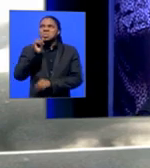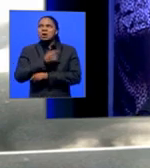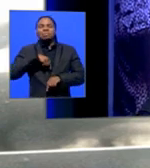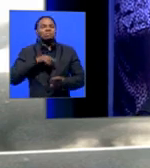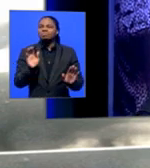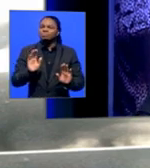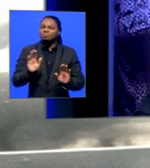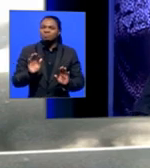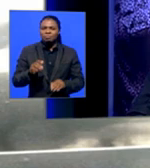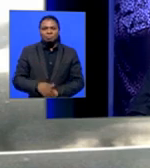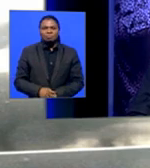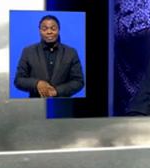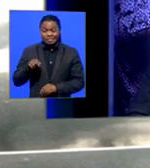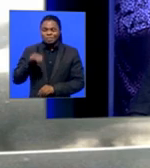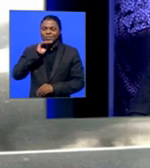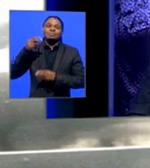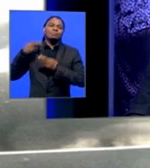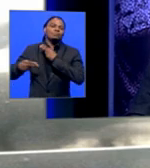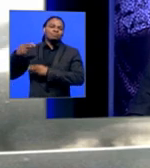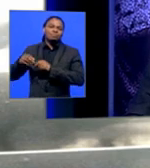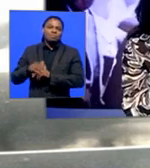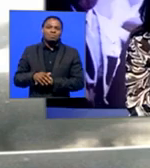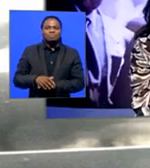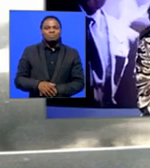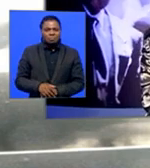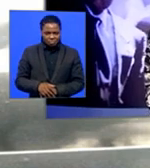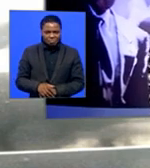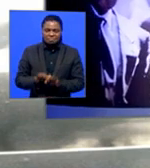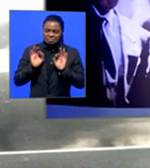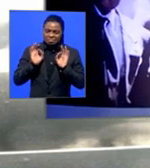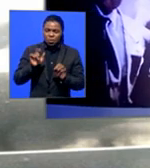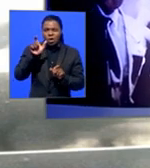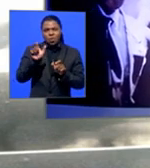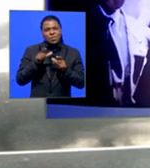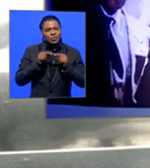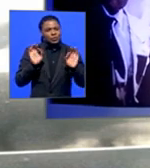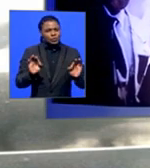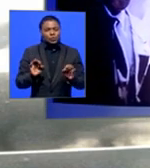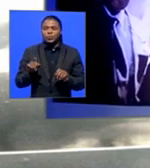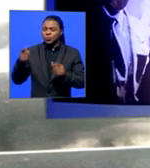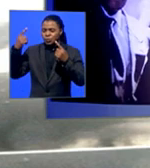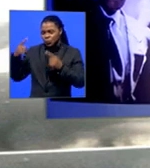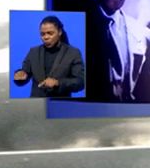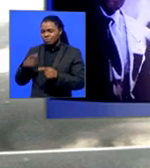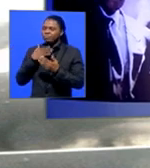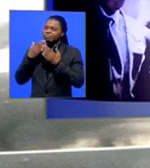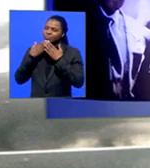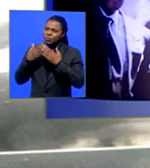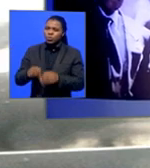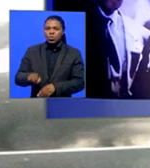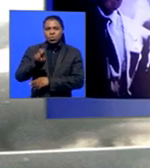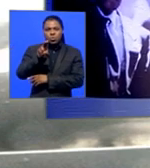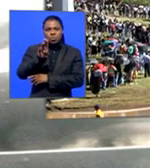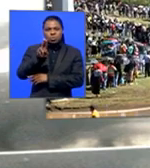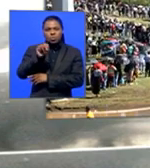going to be a very prosperous country. That's the heritage. I think we'll sum it up in one word. Thank you so much for joining us. Ubuntu, the heritage